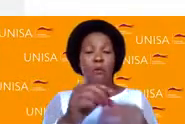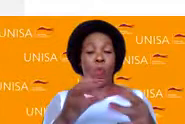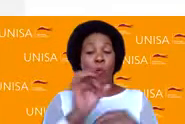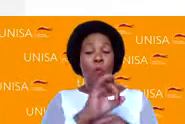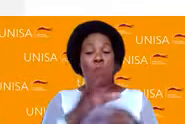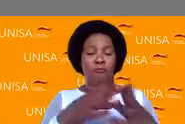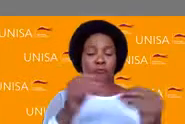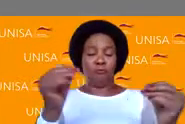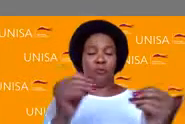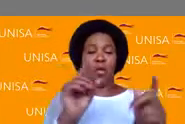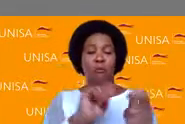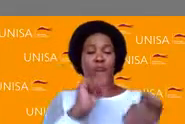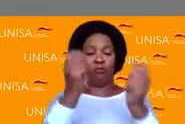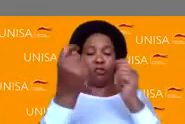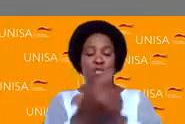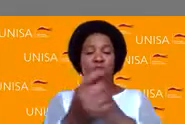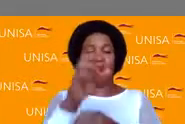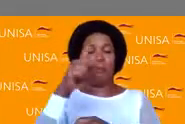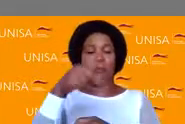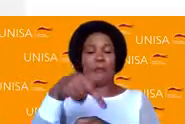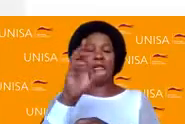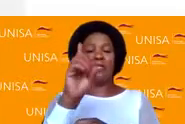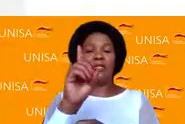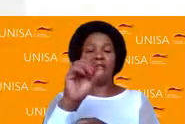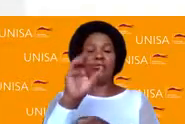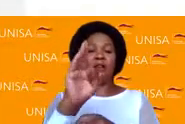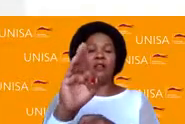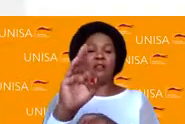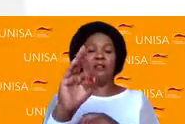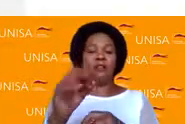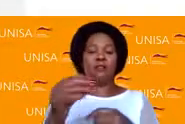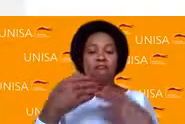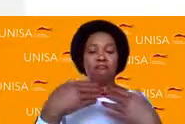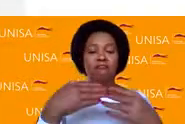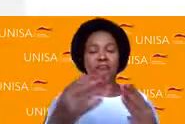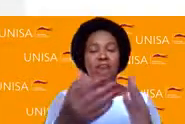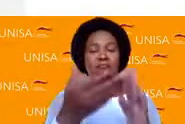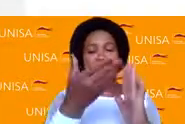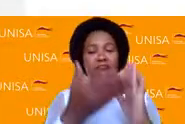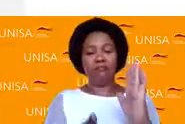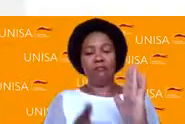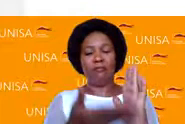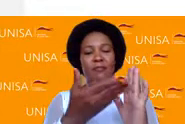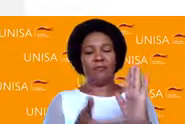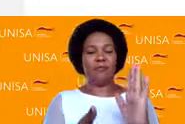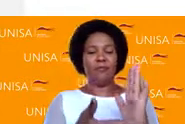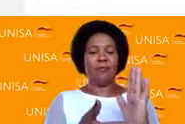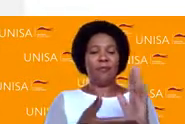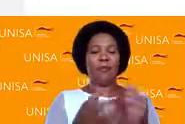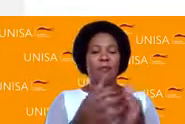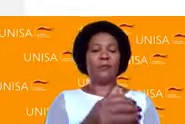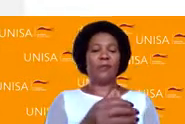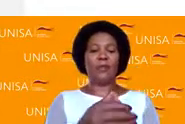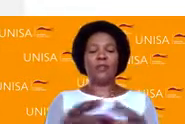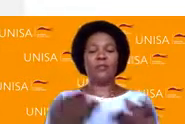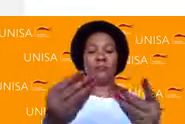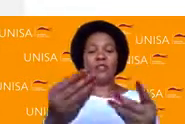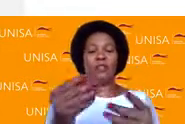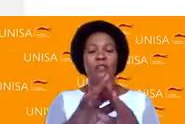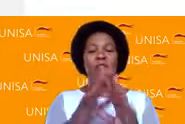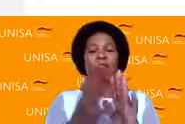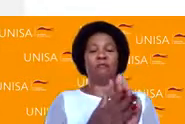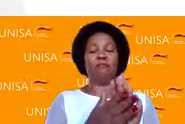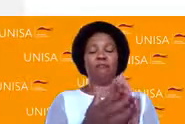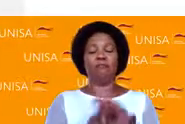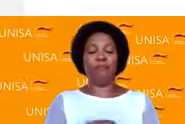beginning, so it becomes a custom that you always submit it that way as a PDF document. So I'm just quickly